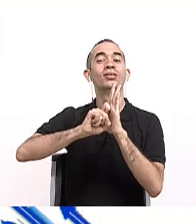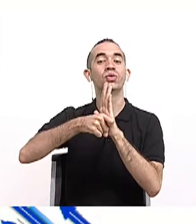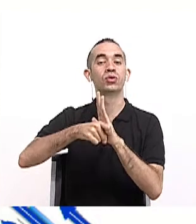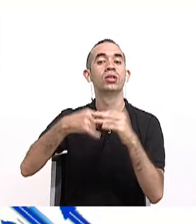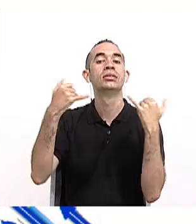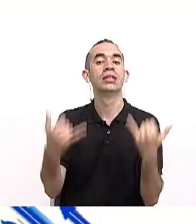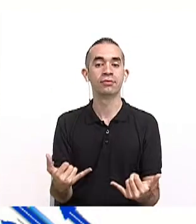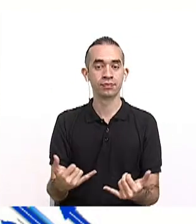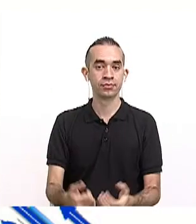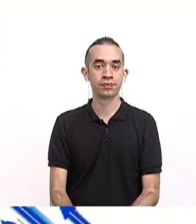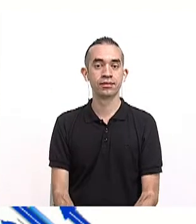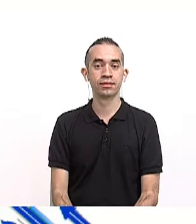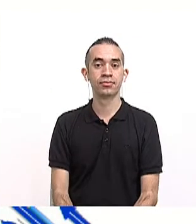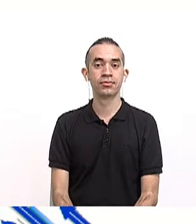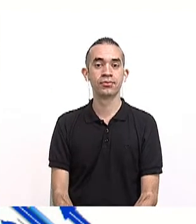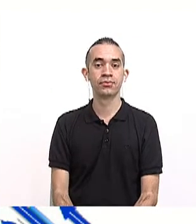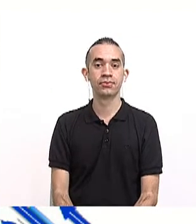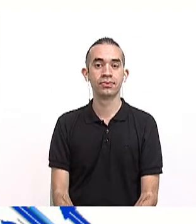begin now.